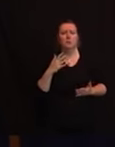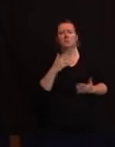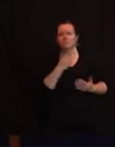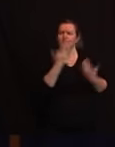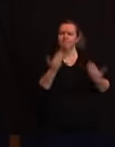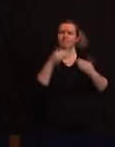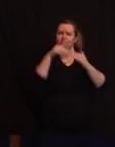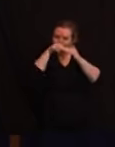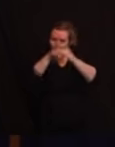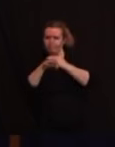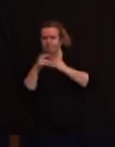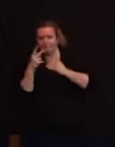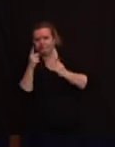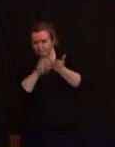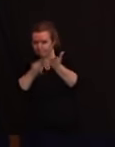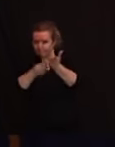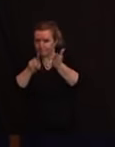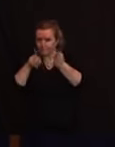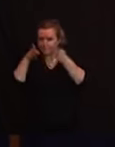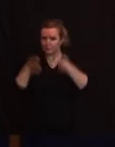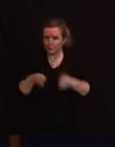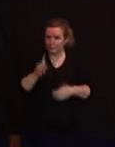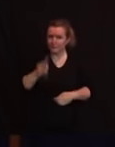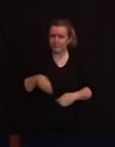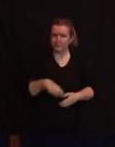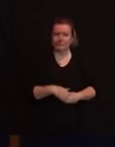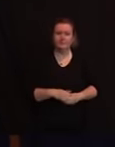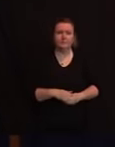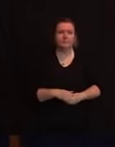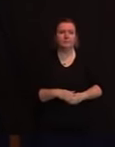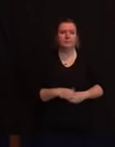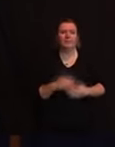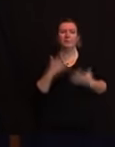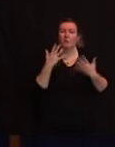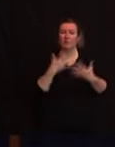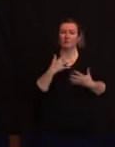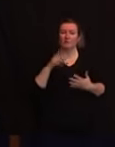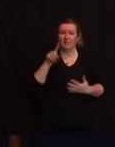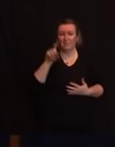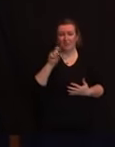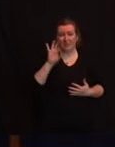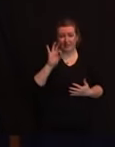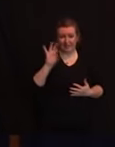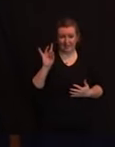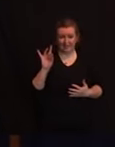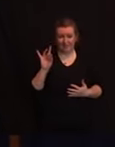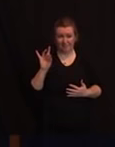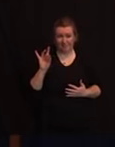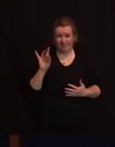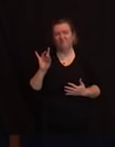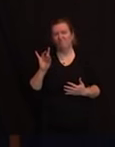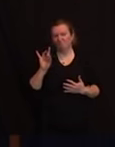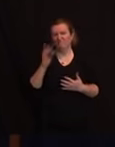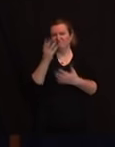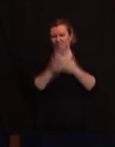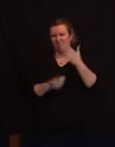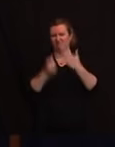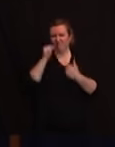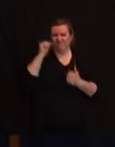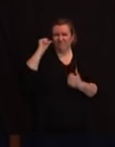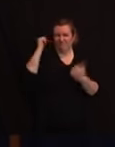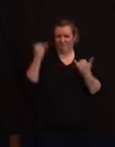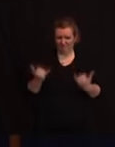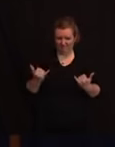Sadly, 198 new deaths have been reported to the department. 20 of these new deaths were residents of long-term